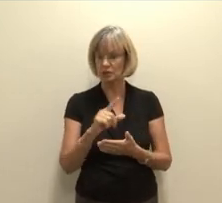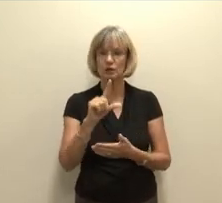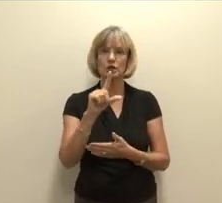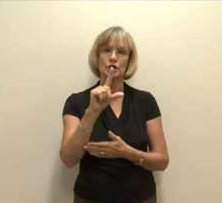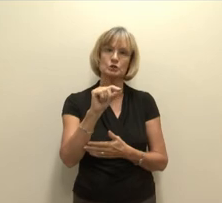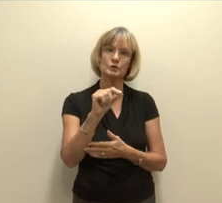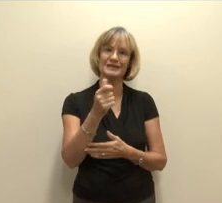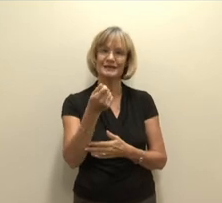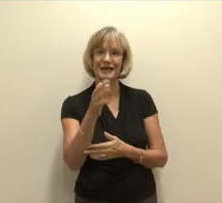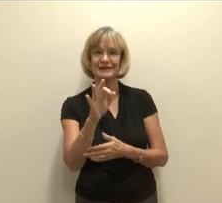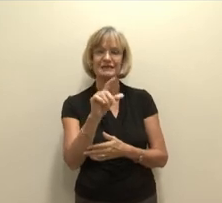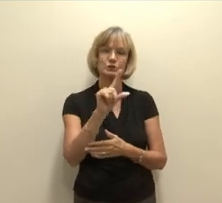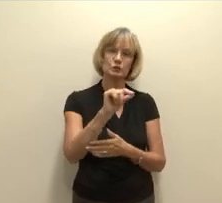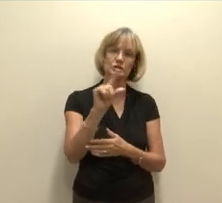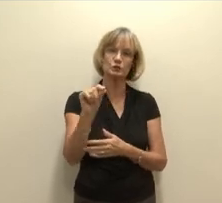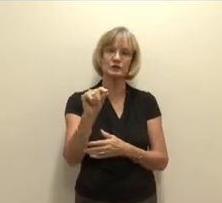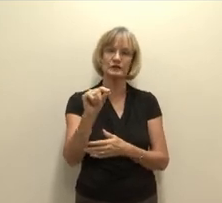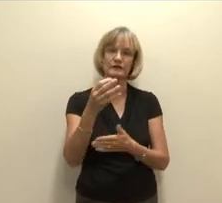2019-2020 fiscal year.